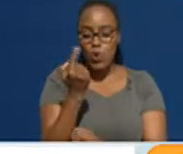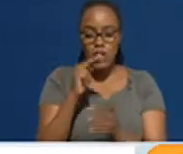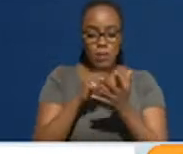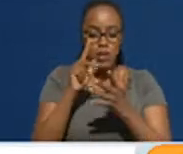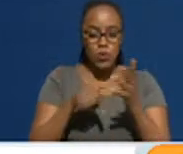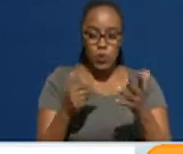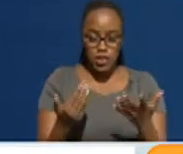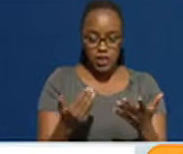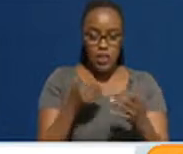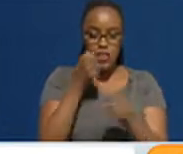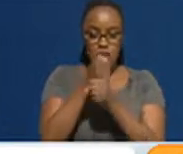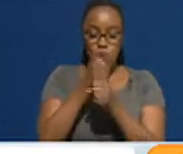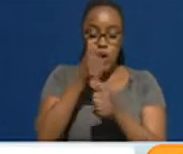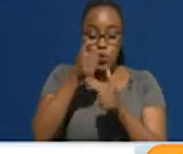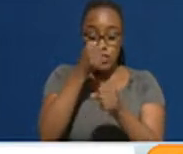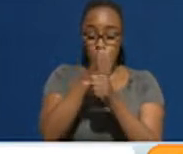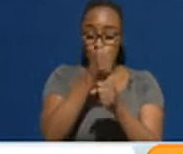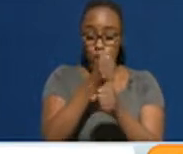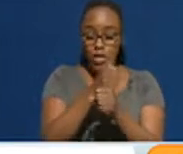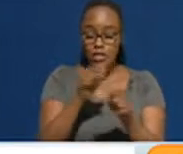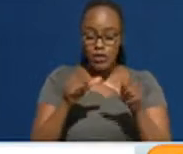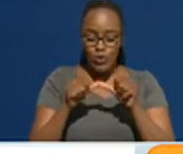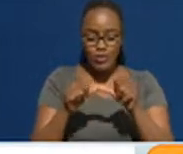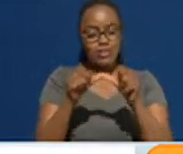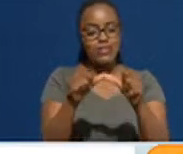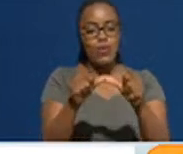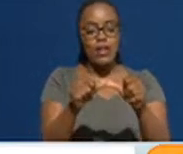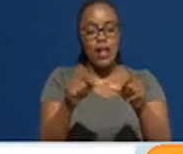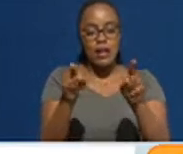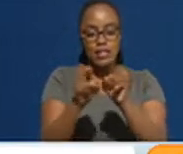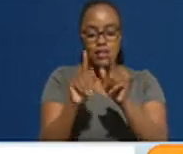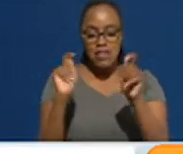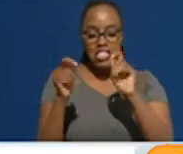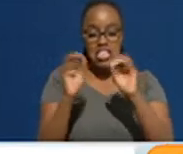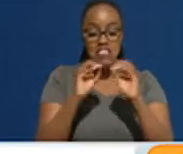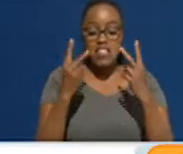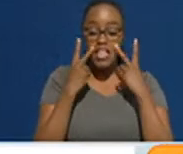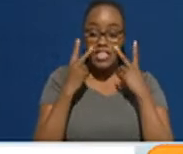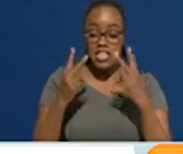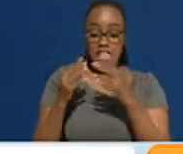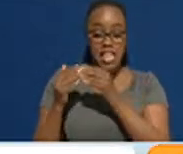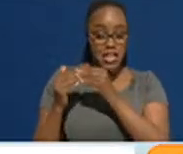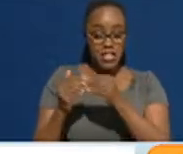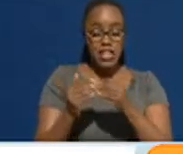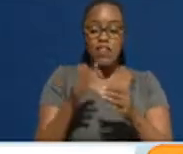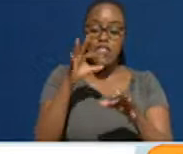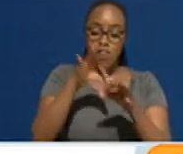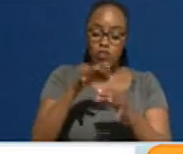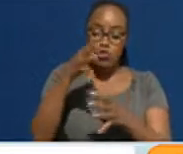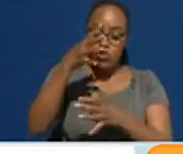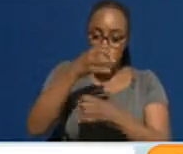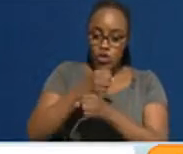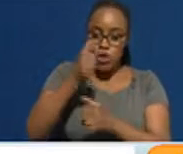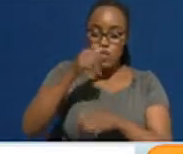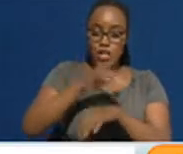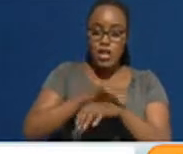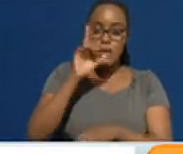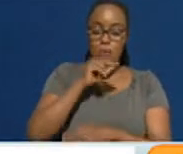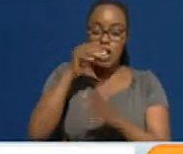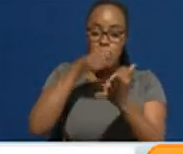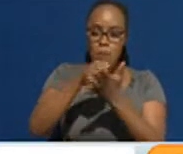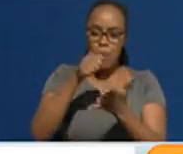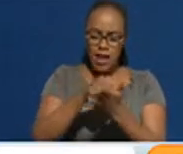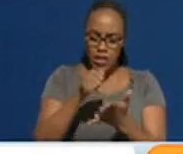in terms of the work that I've been doing, it has been consistent, and therefore they can see the leadership. The vote of confidence that I've received in Makueni